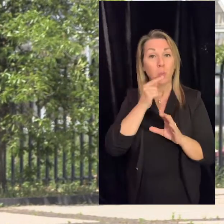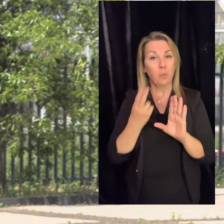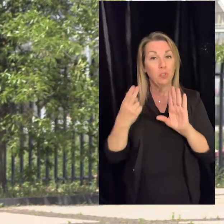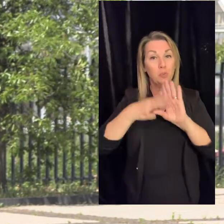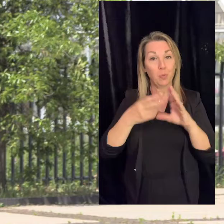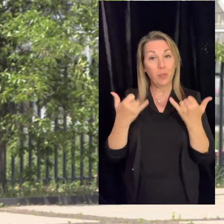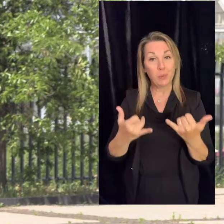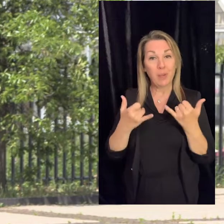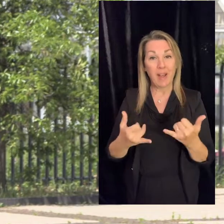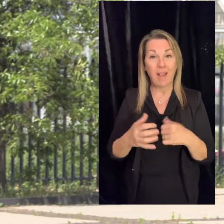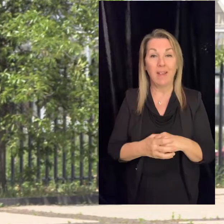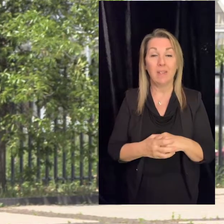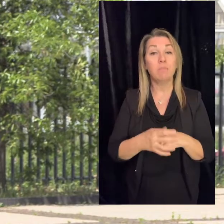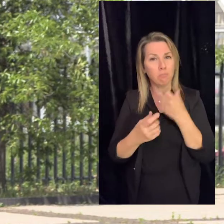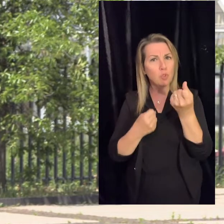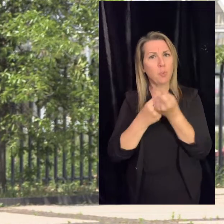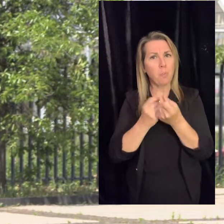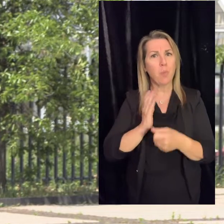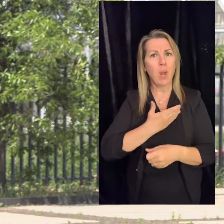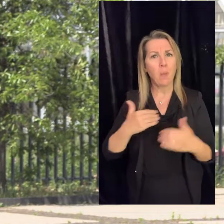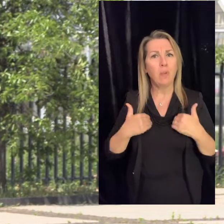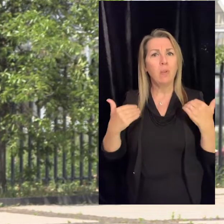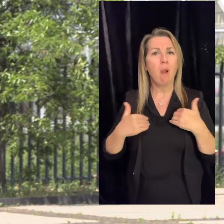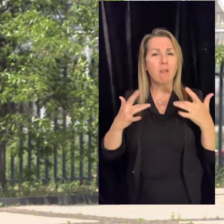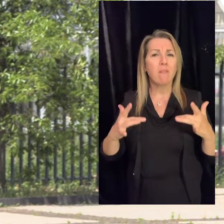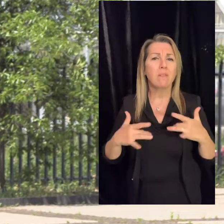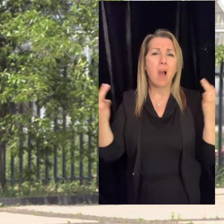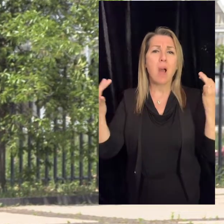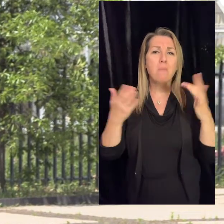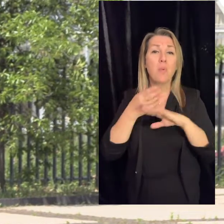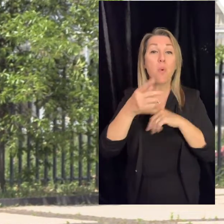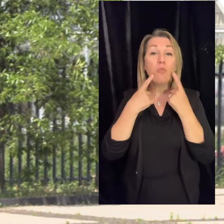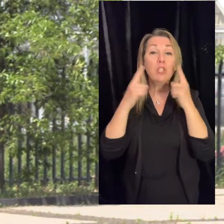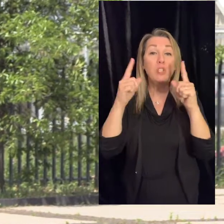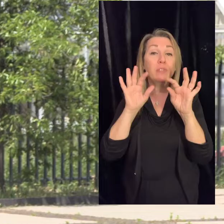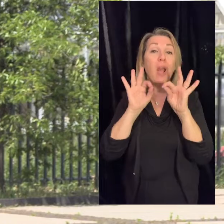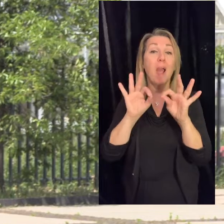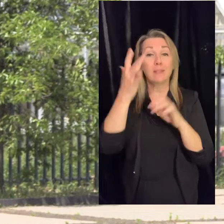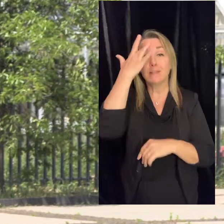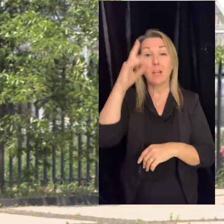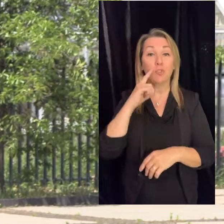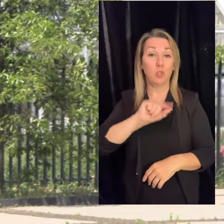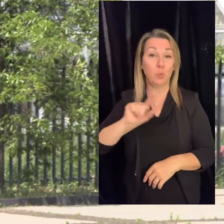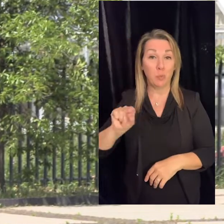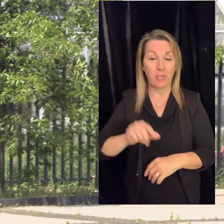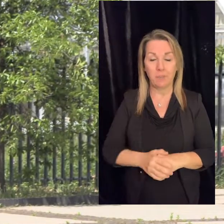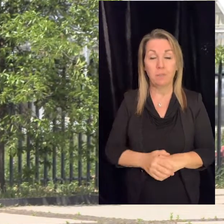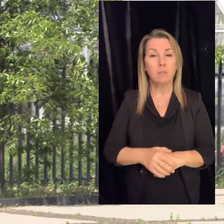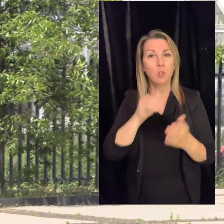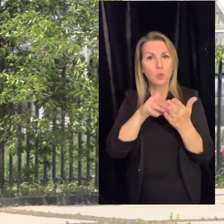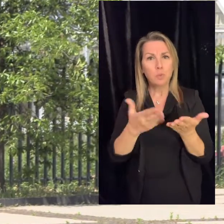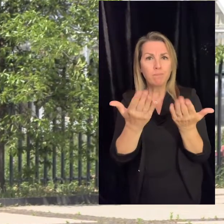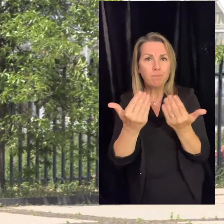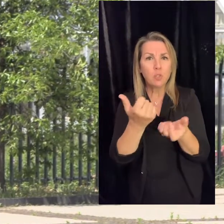that have joined us today to support our young, vibrant, overachieving, excellent scholars of 2020. Students,